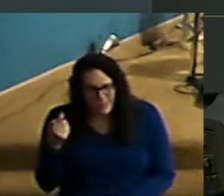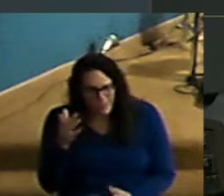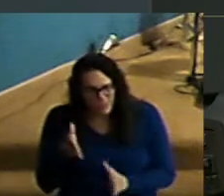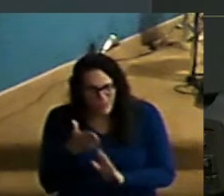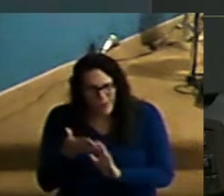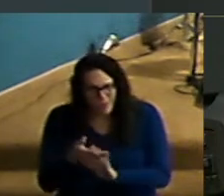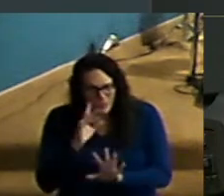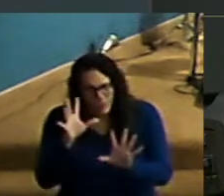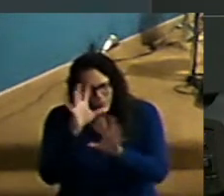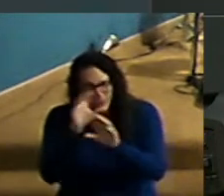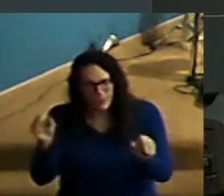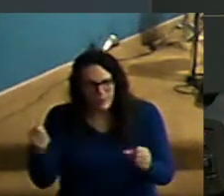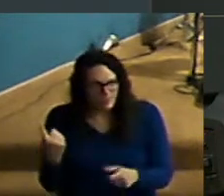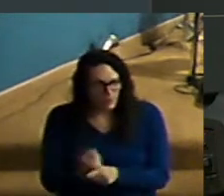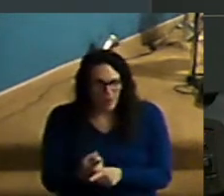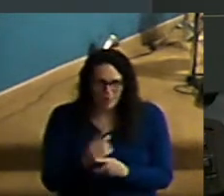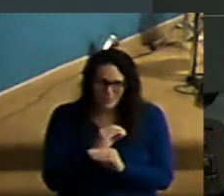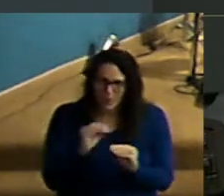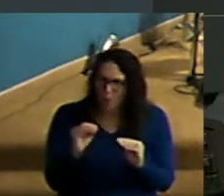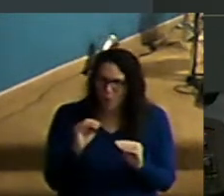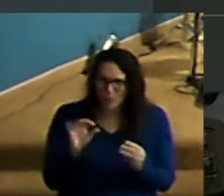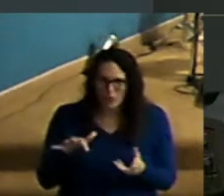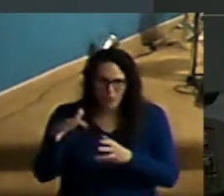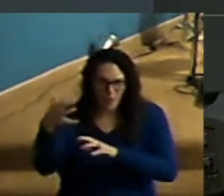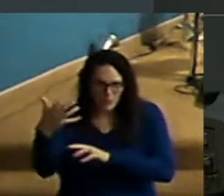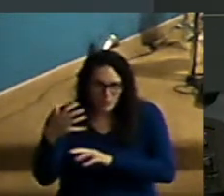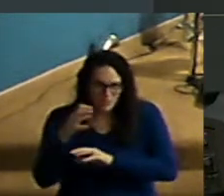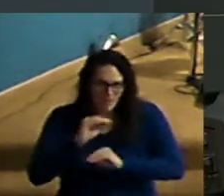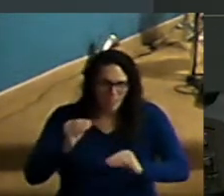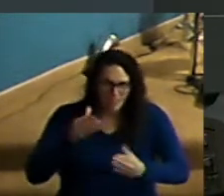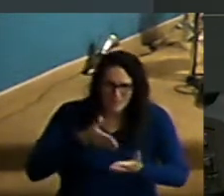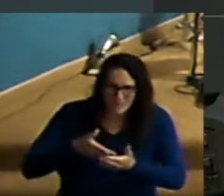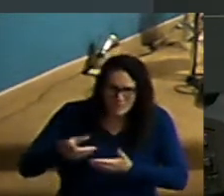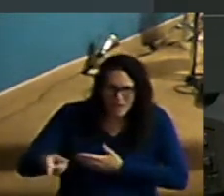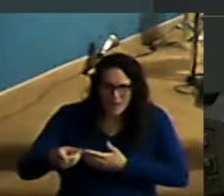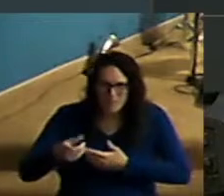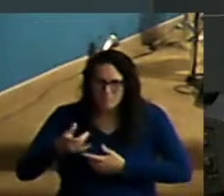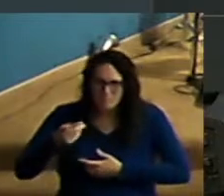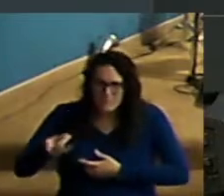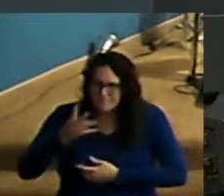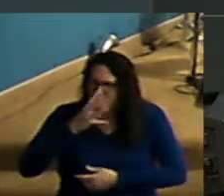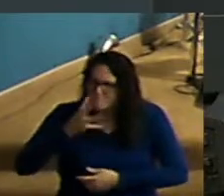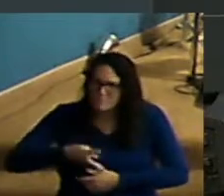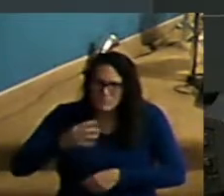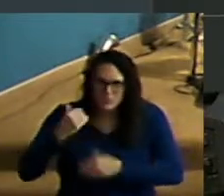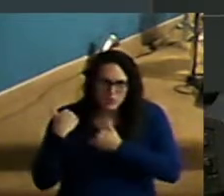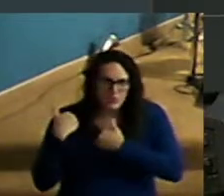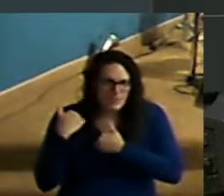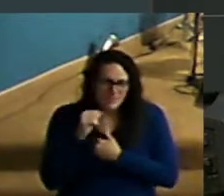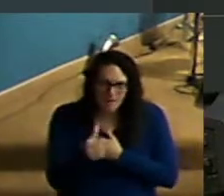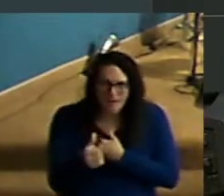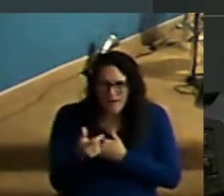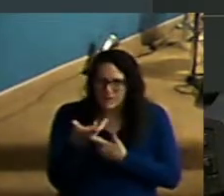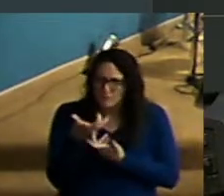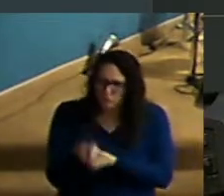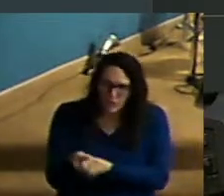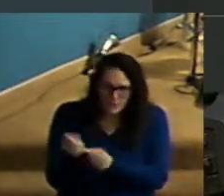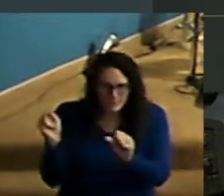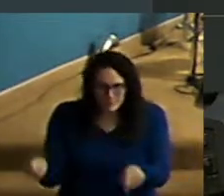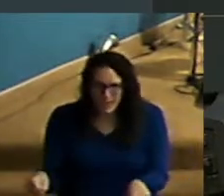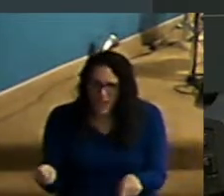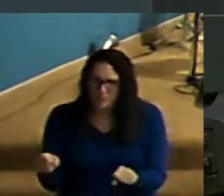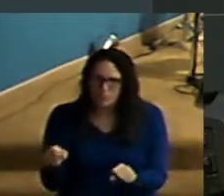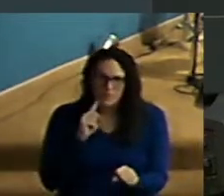office? There's no corruption, nothing against him. He's not negligent. He's trustworthy,